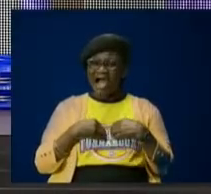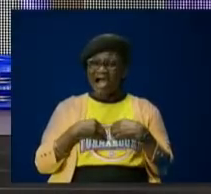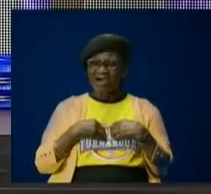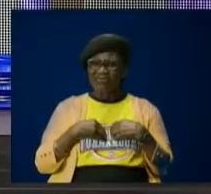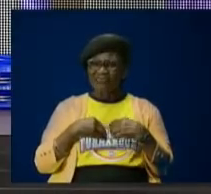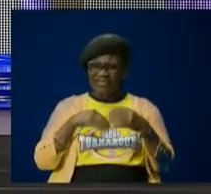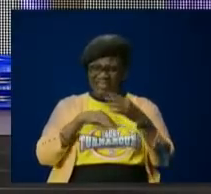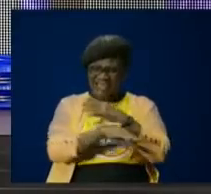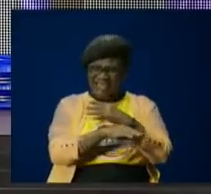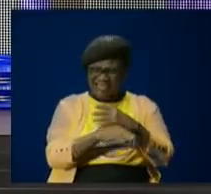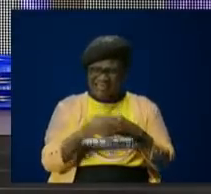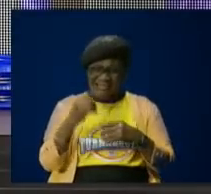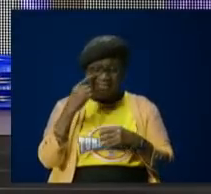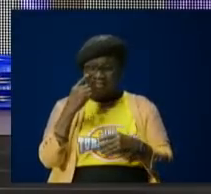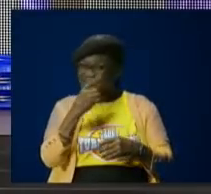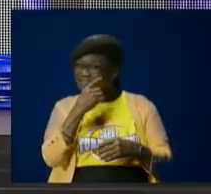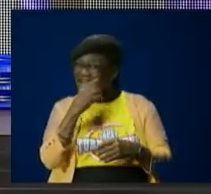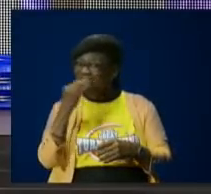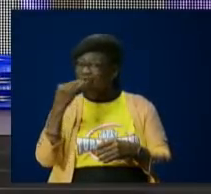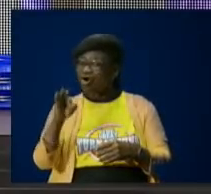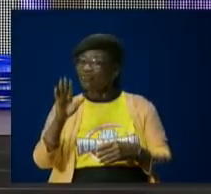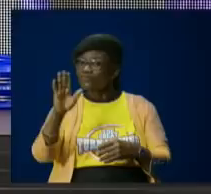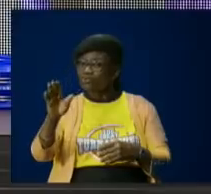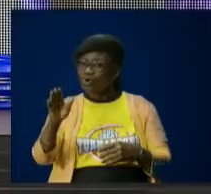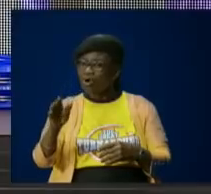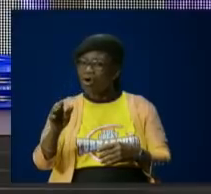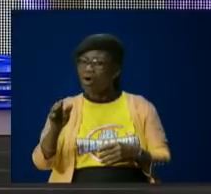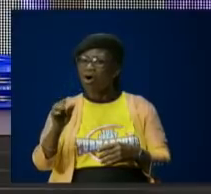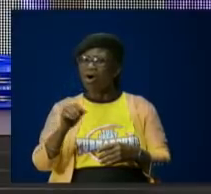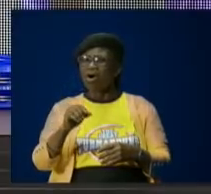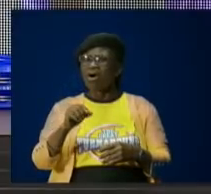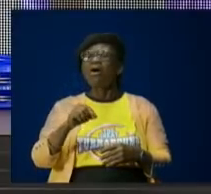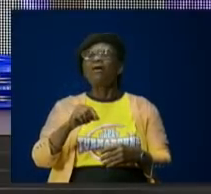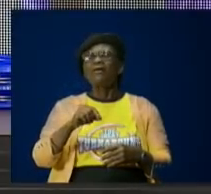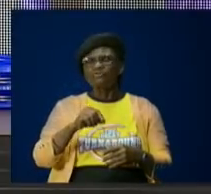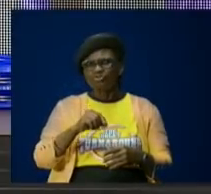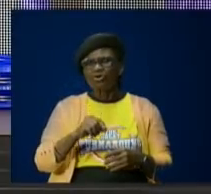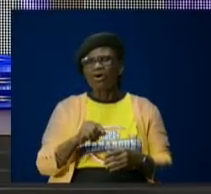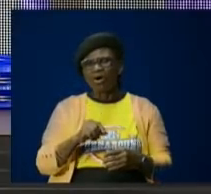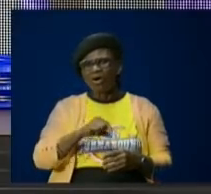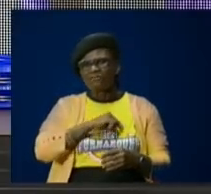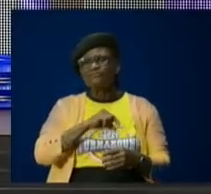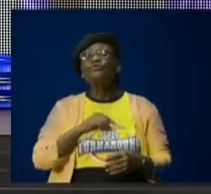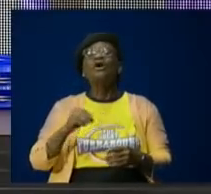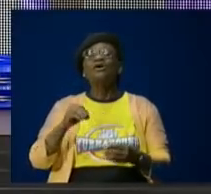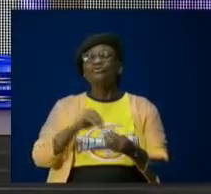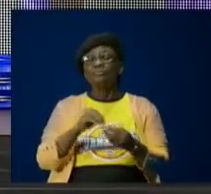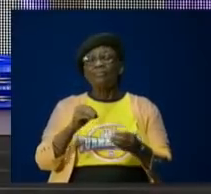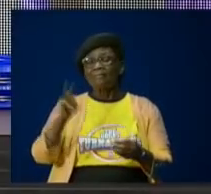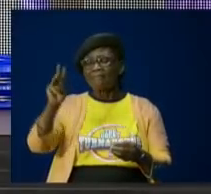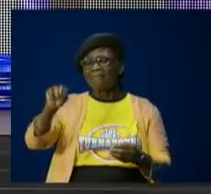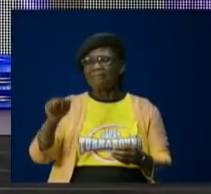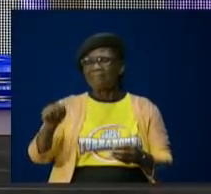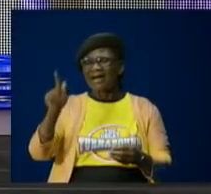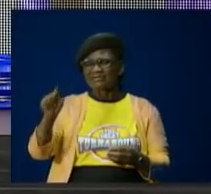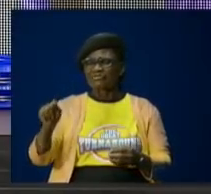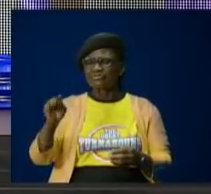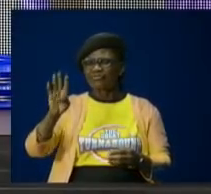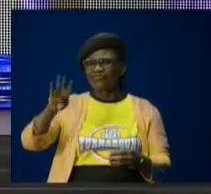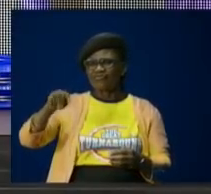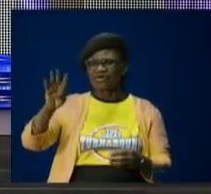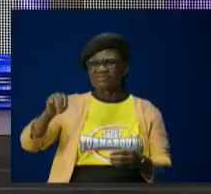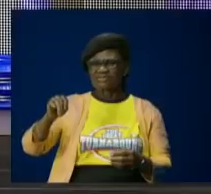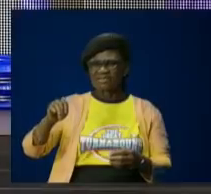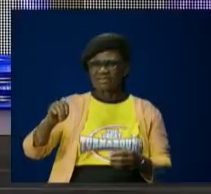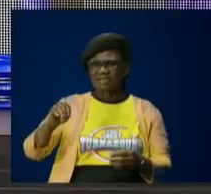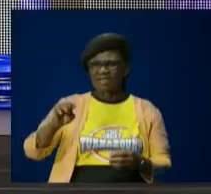Matthew chapter 14, from verse 22 to 33. Matthew 14, 22 to